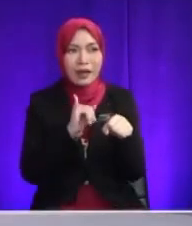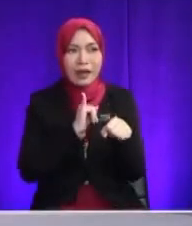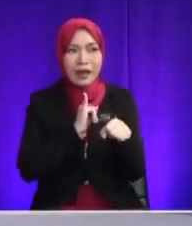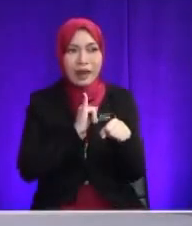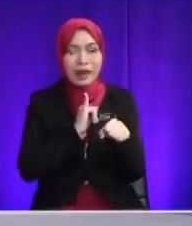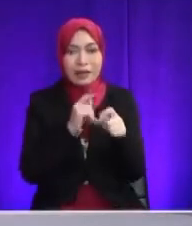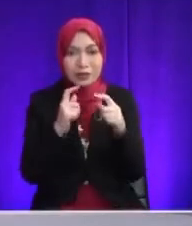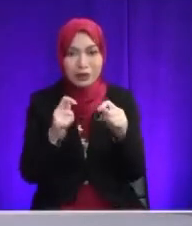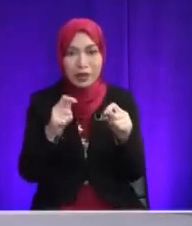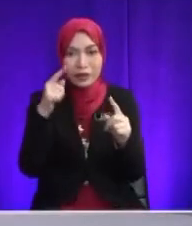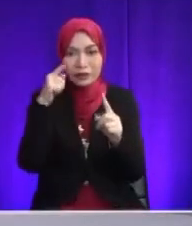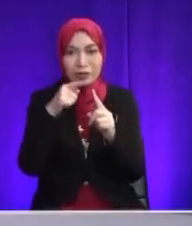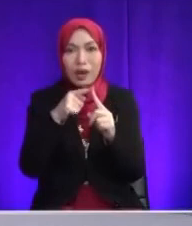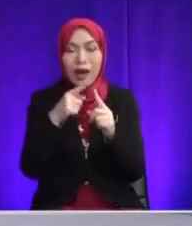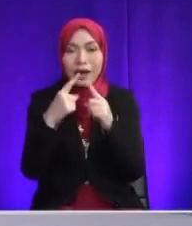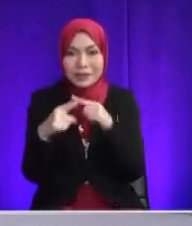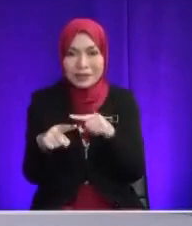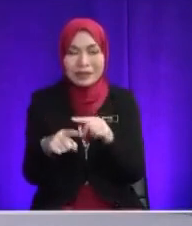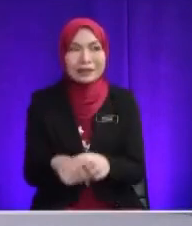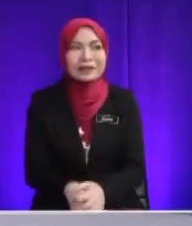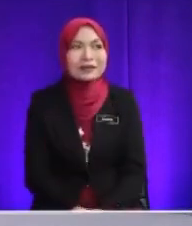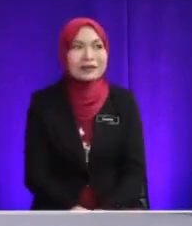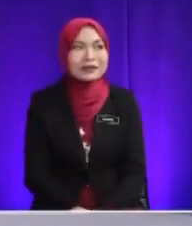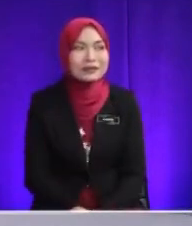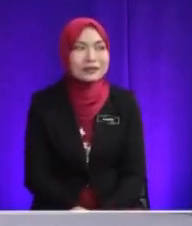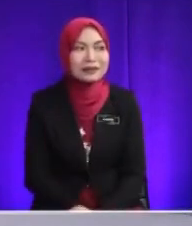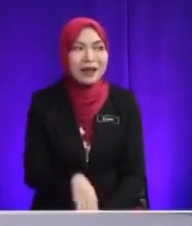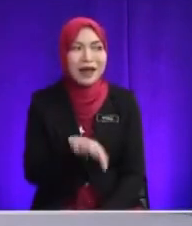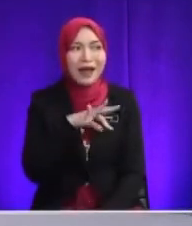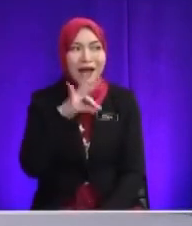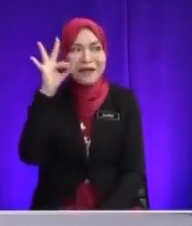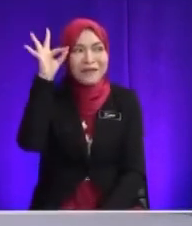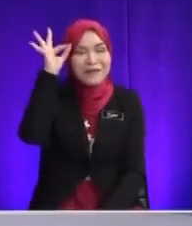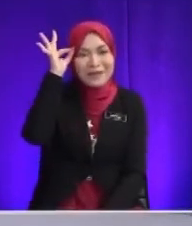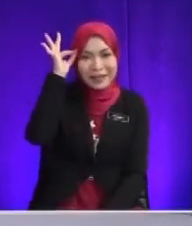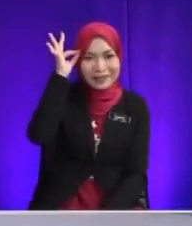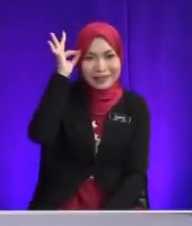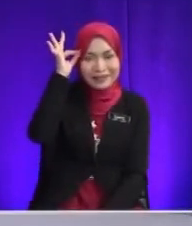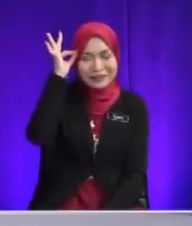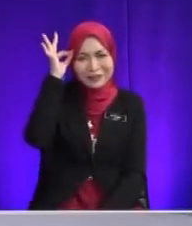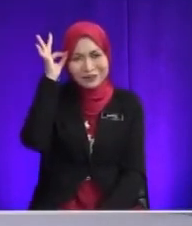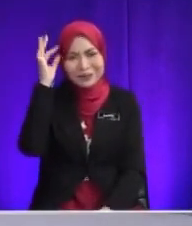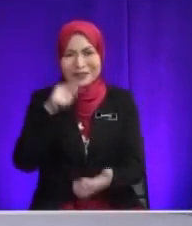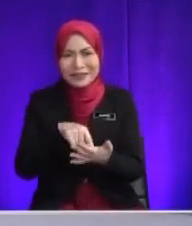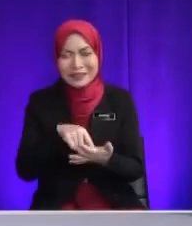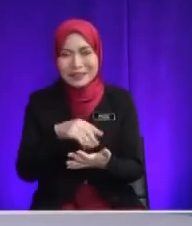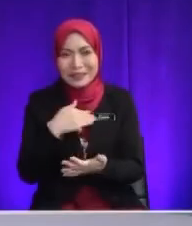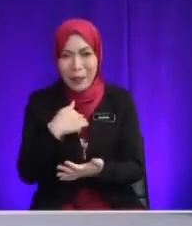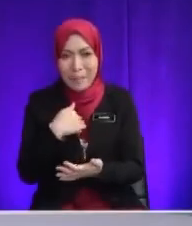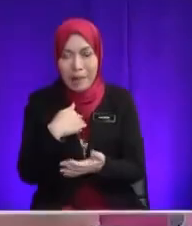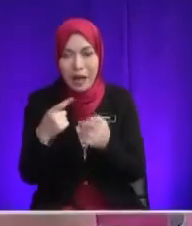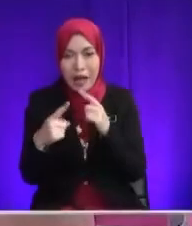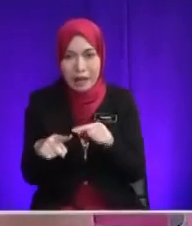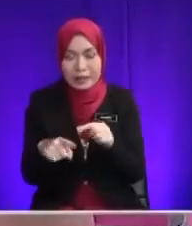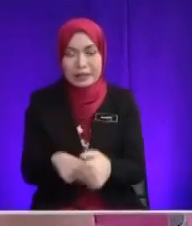your green and red. I don't have a green paper here, but okay, I think this is my answer. It's green. So a murderer is a person who kills another person